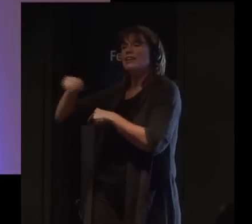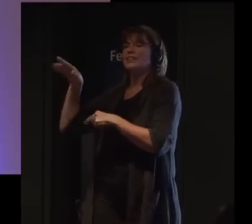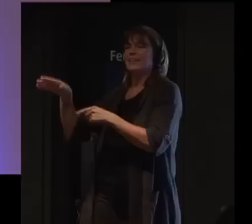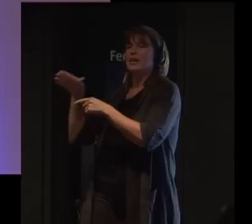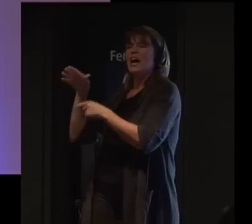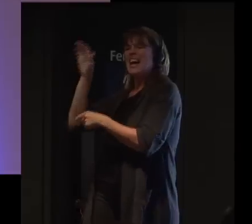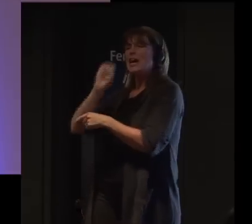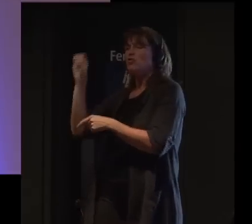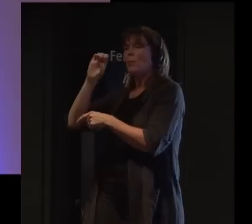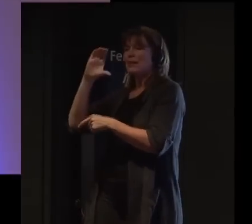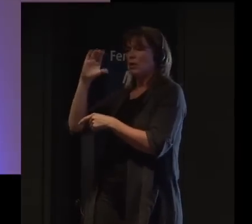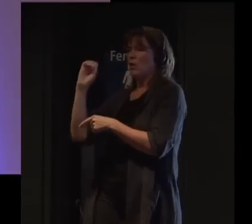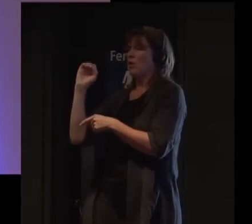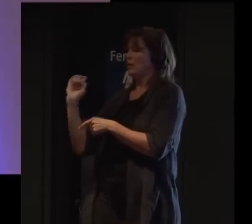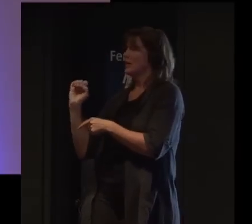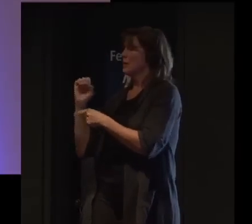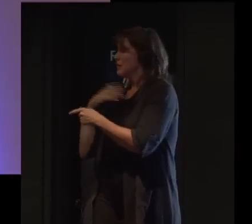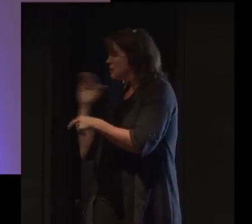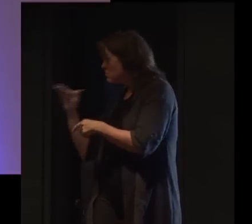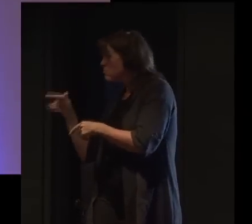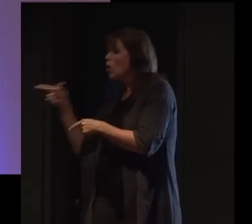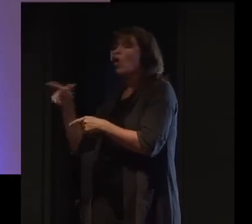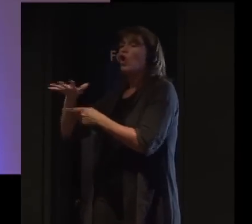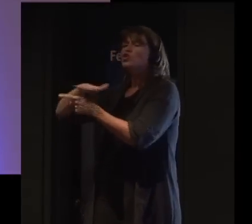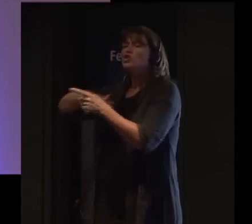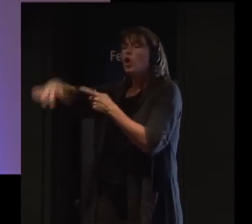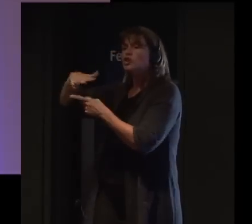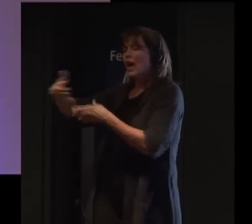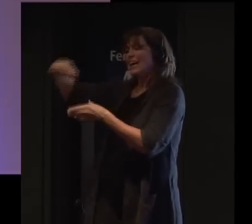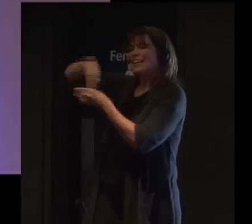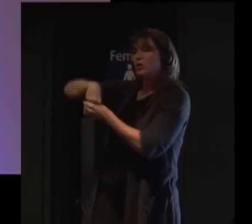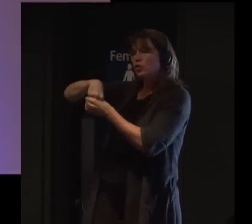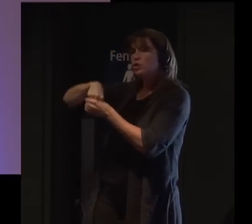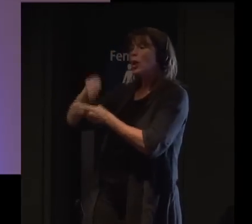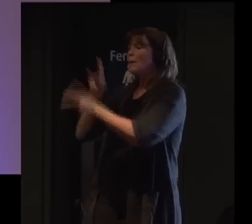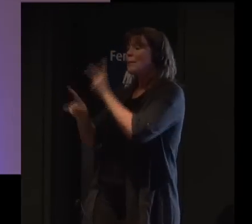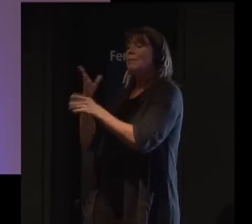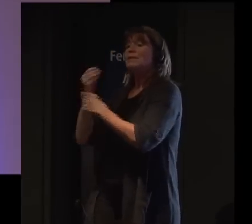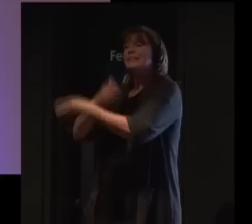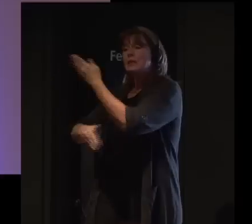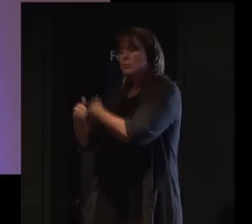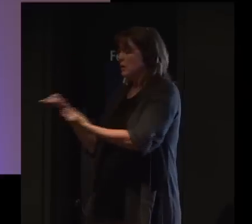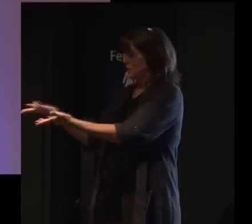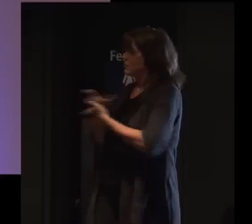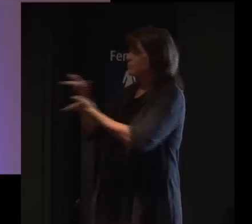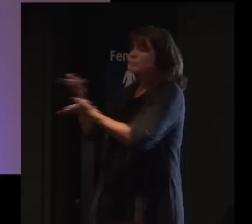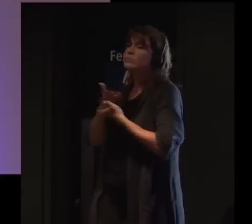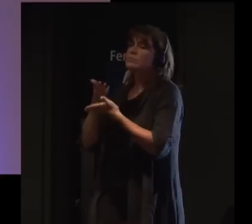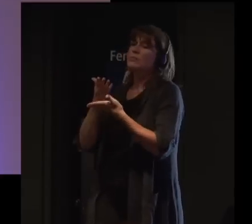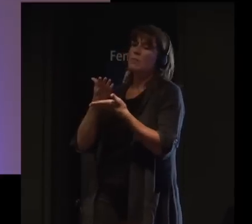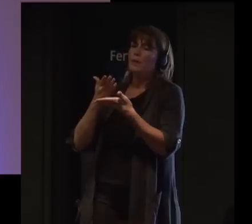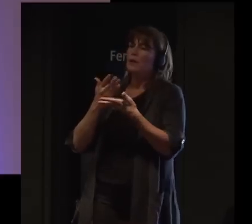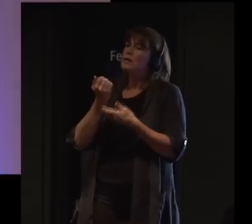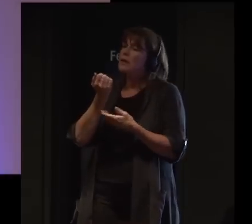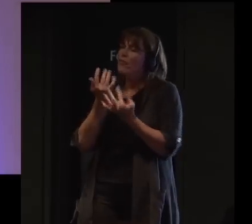that deal with the social inclusion of people with disabilities to give me some facts and figures, and I would like